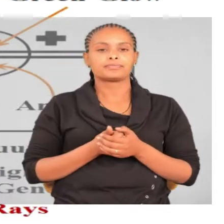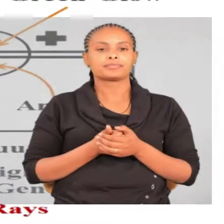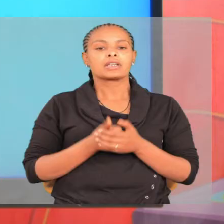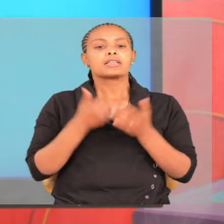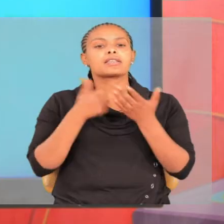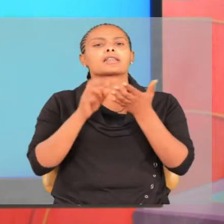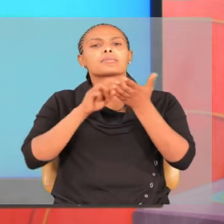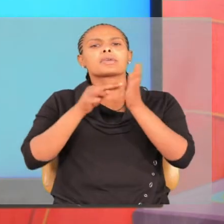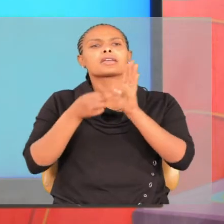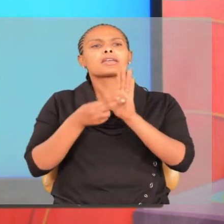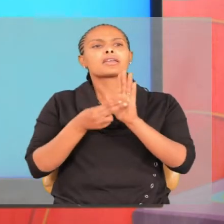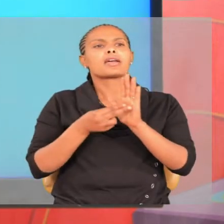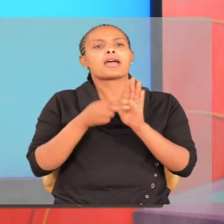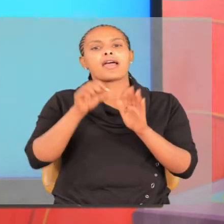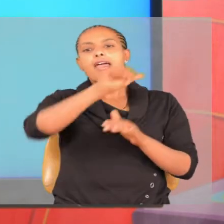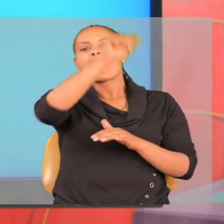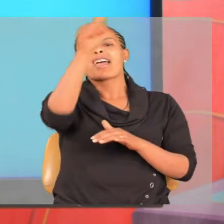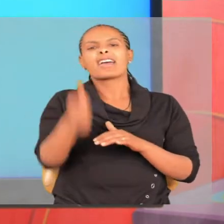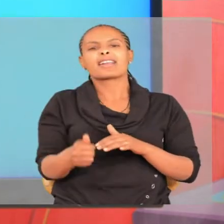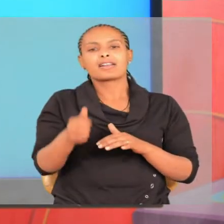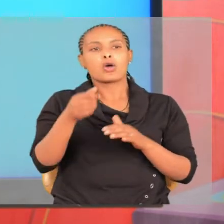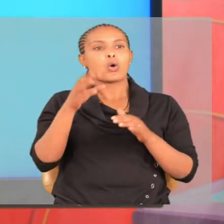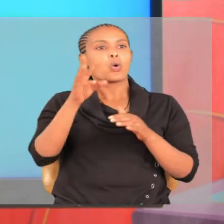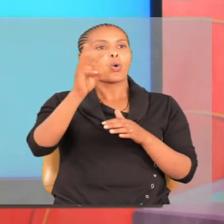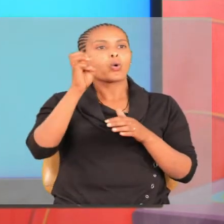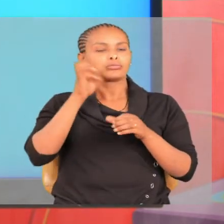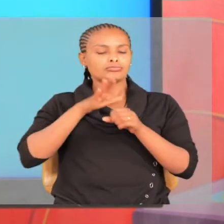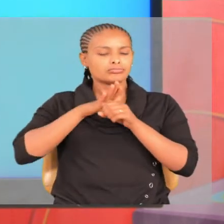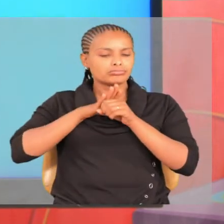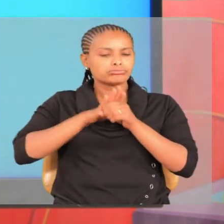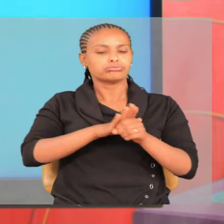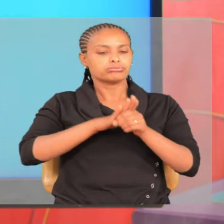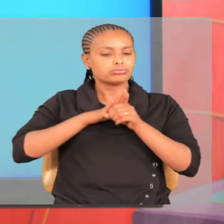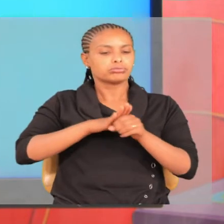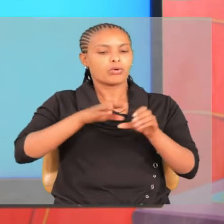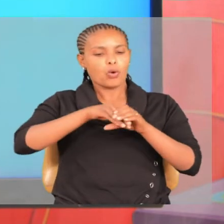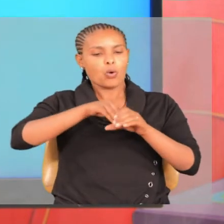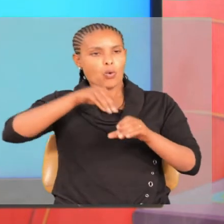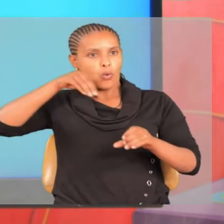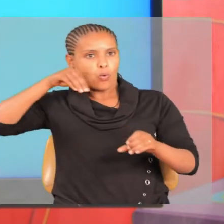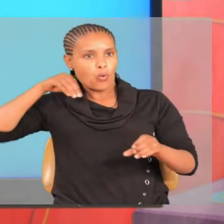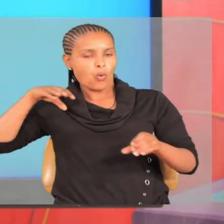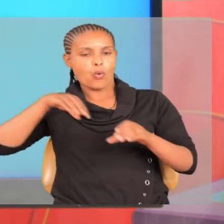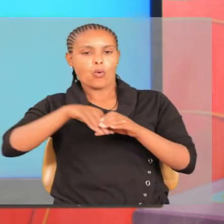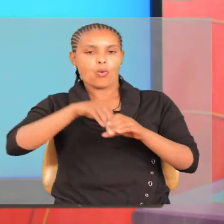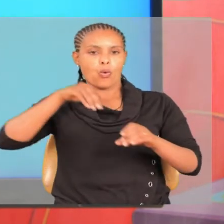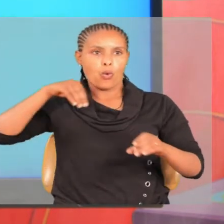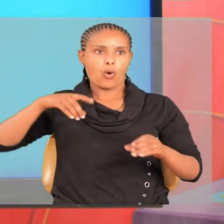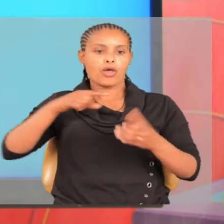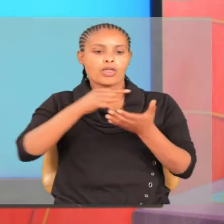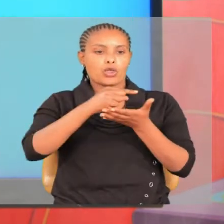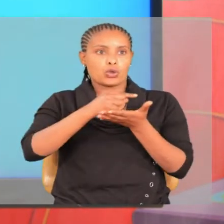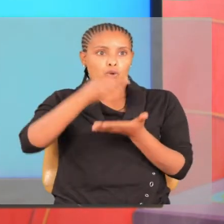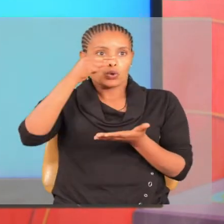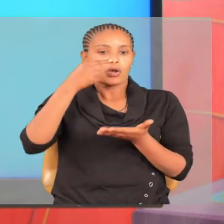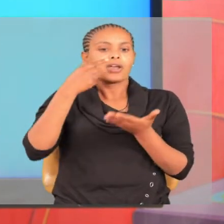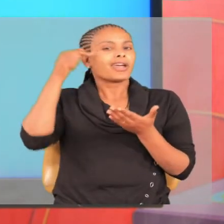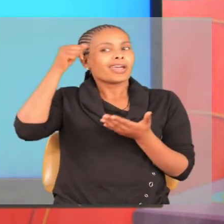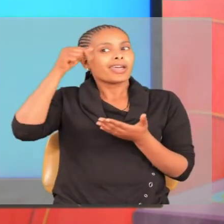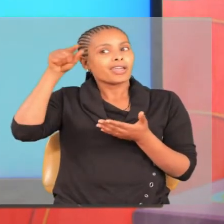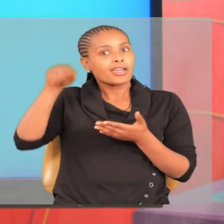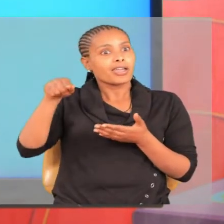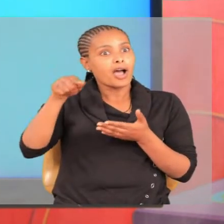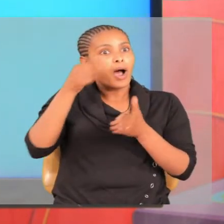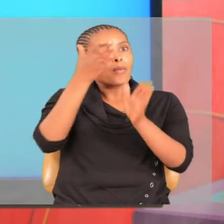That means air was pumped out from the tube. Then he applied